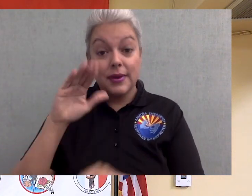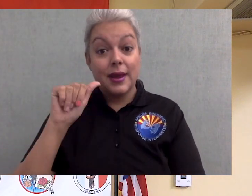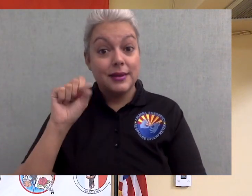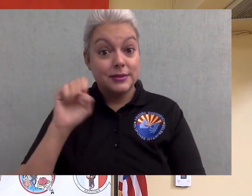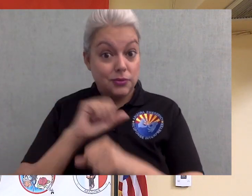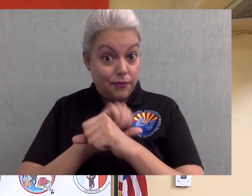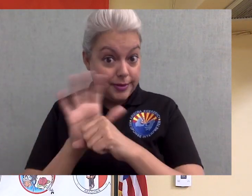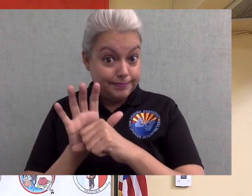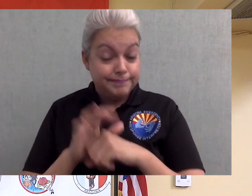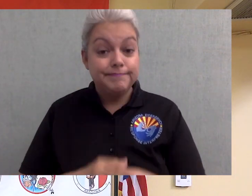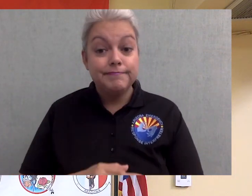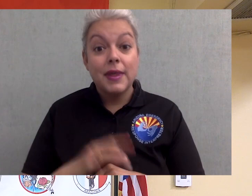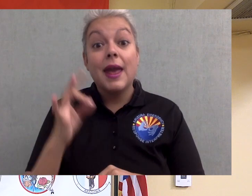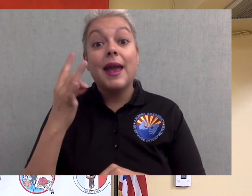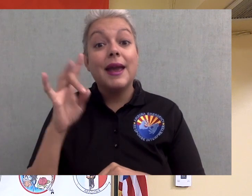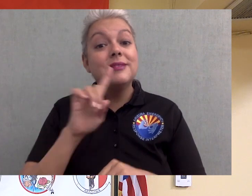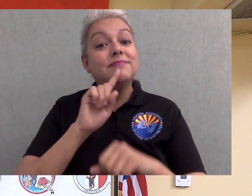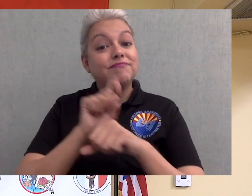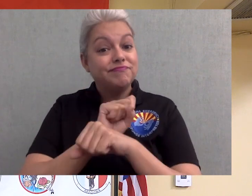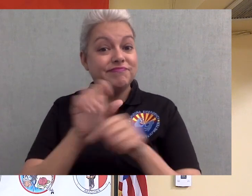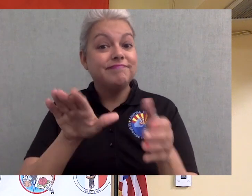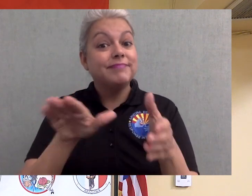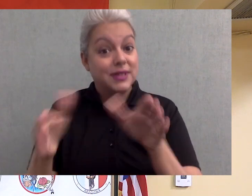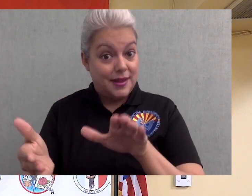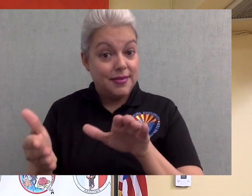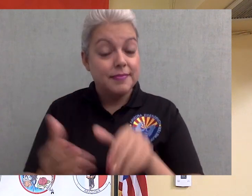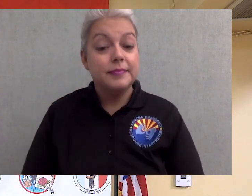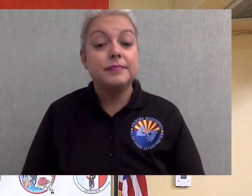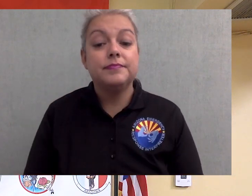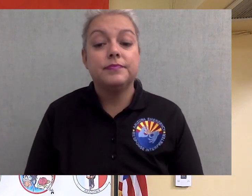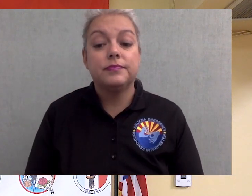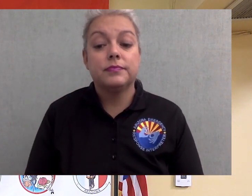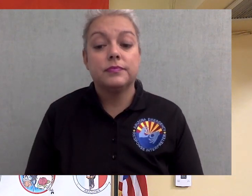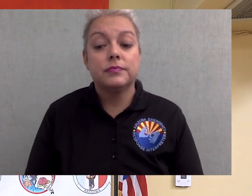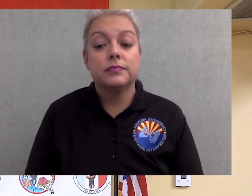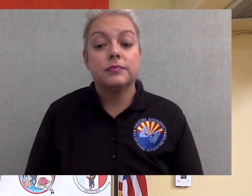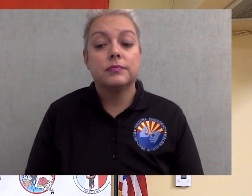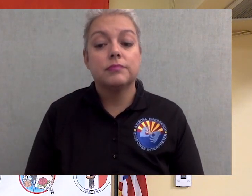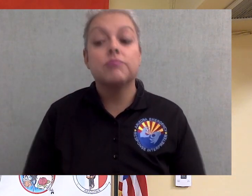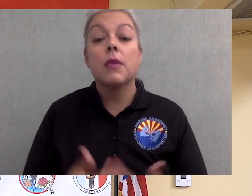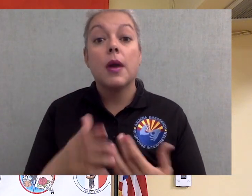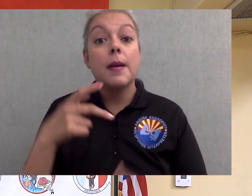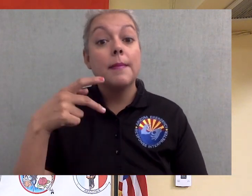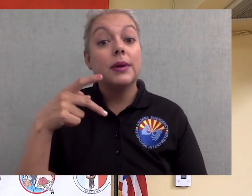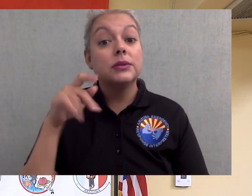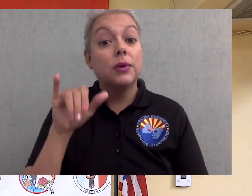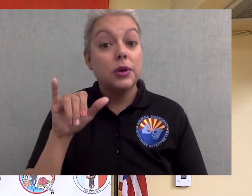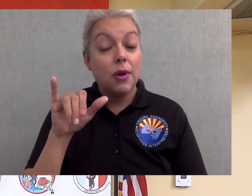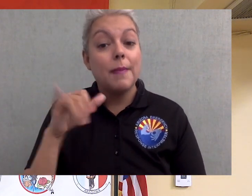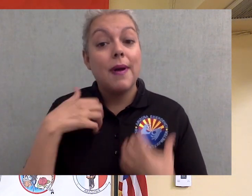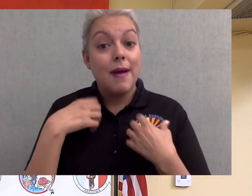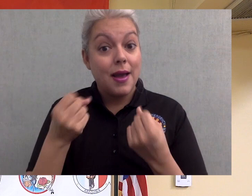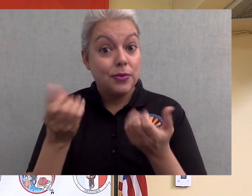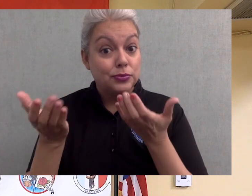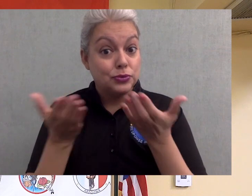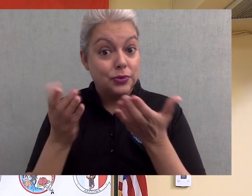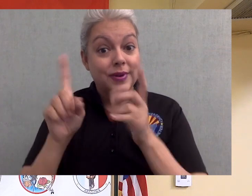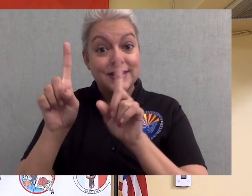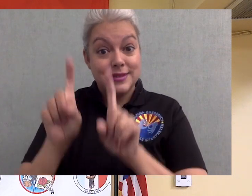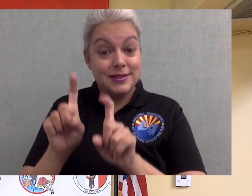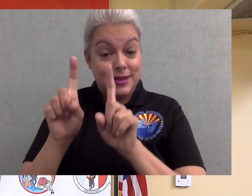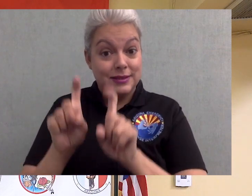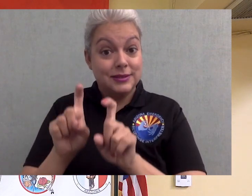we have 18 confirmed deaths there. And from the PYT Tribal Health Services